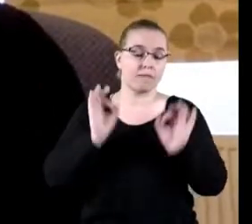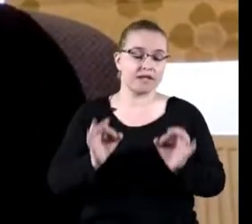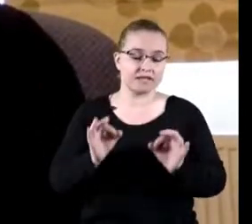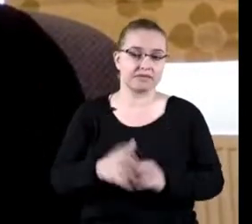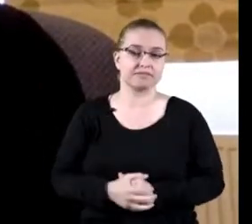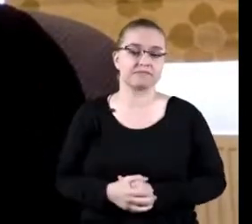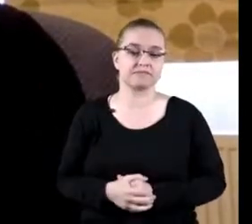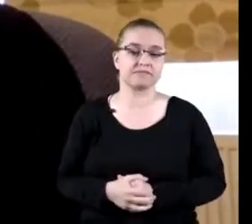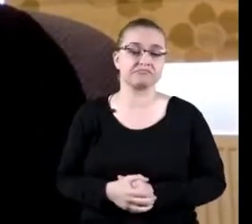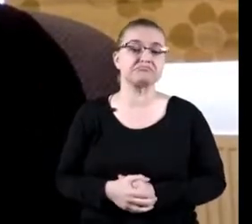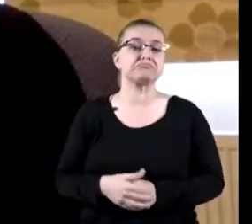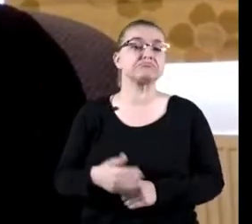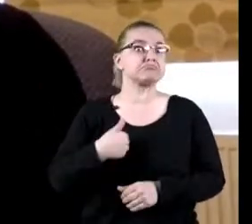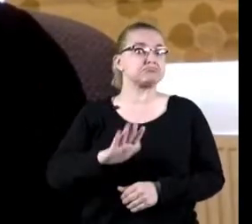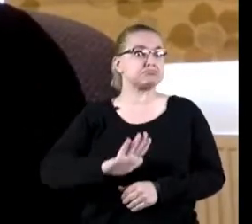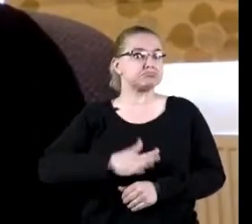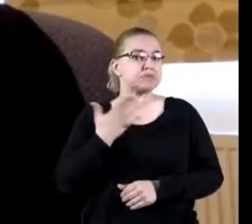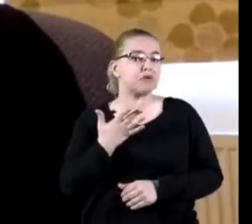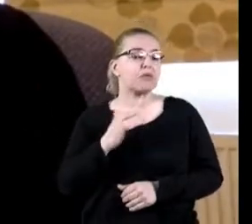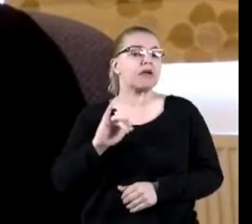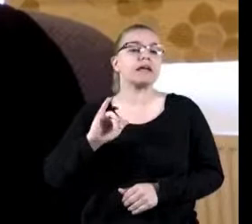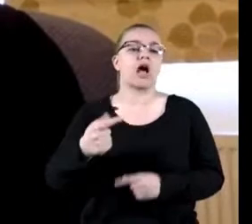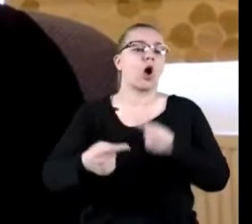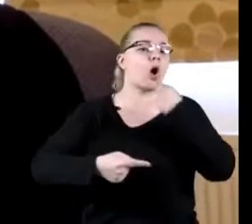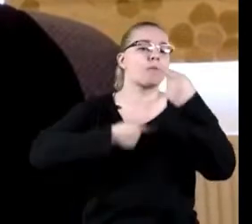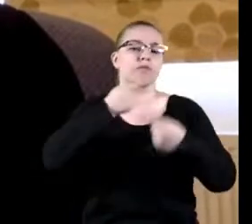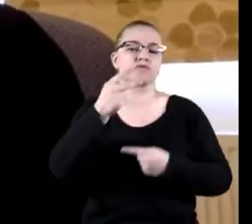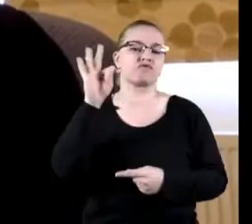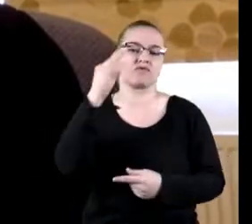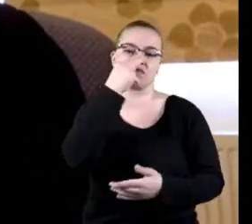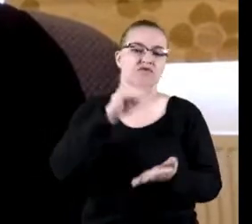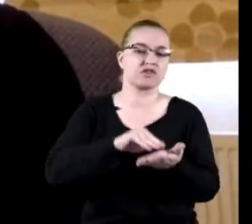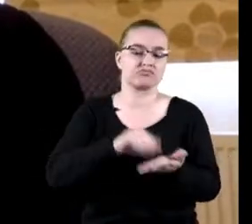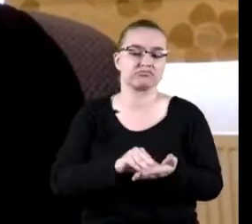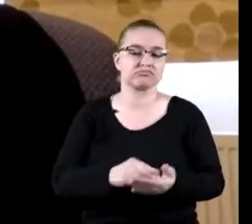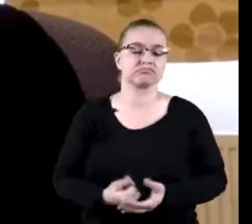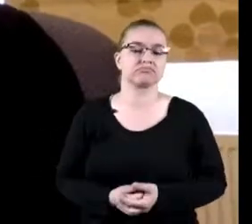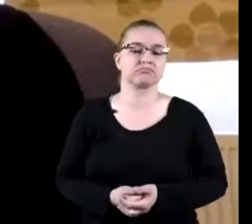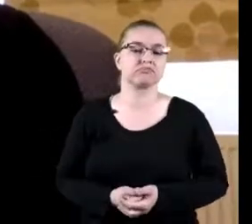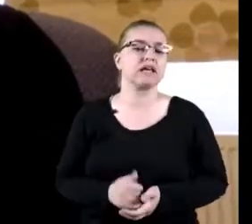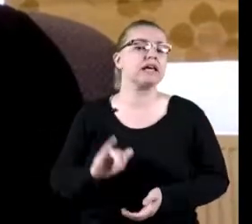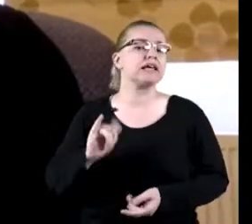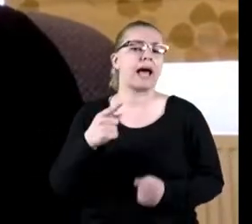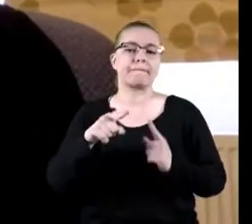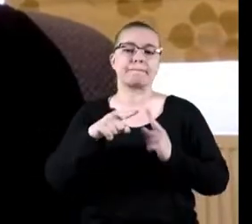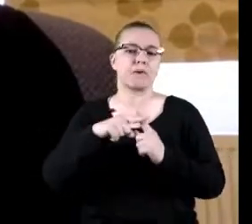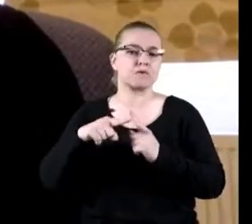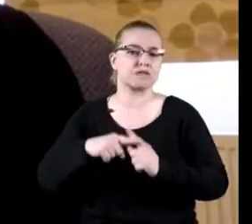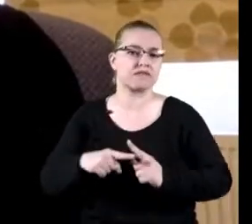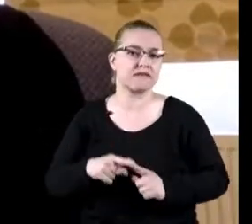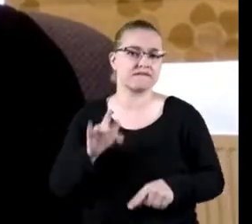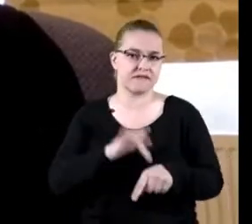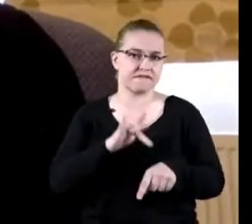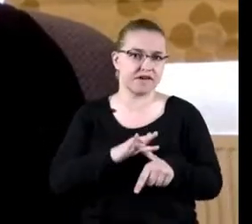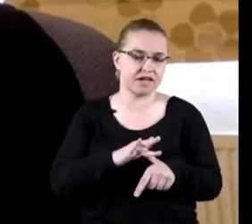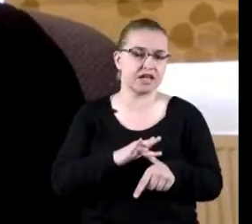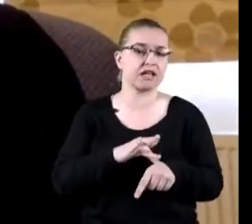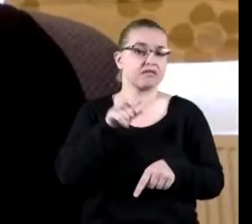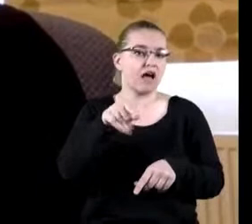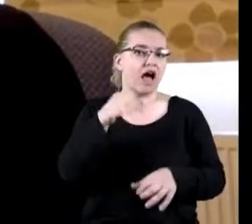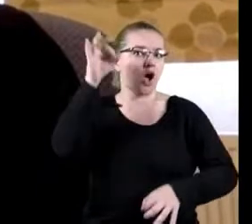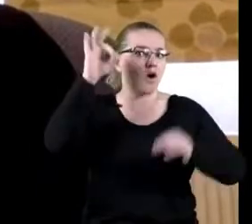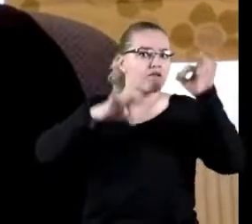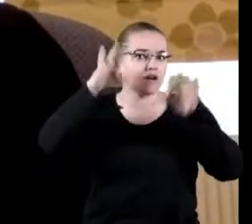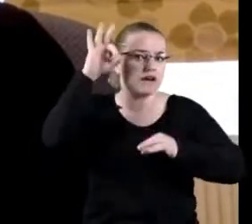frontline experiences and wisdom and positively influencing the final outcome of the conference. The